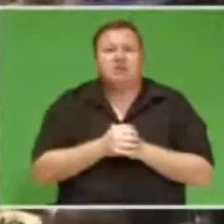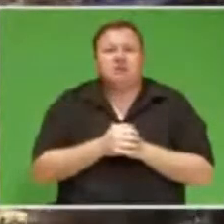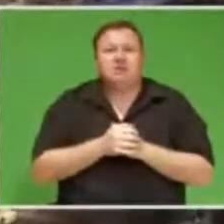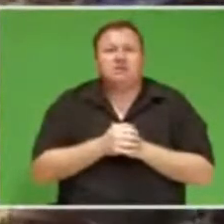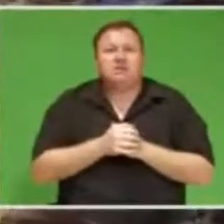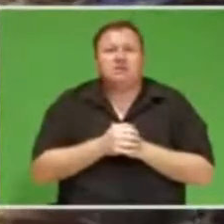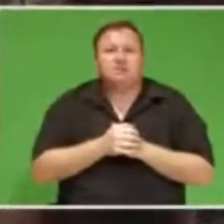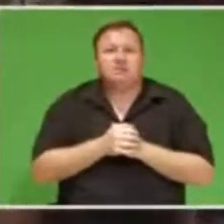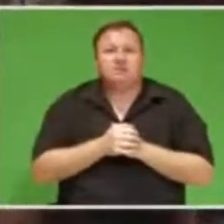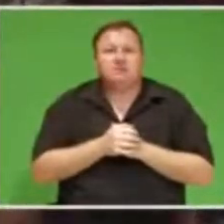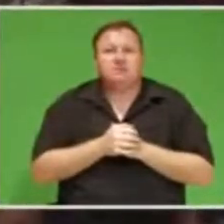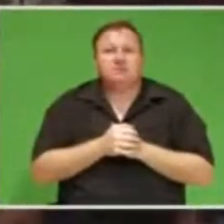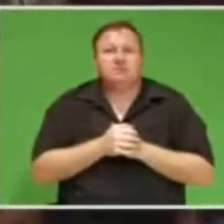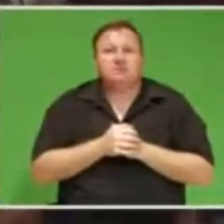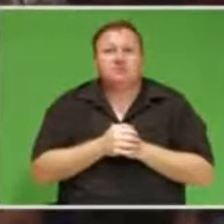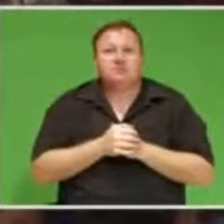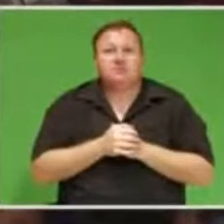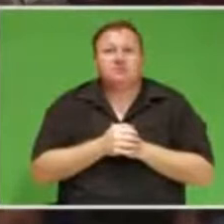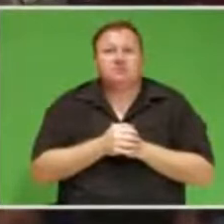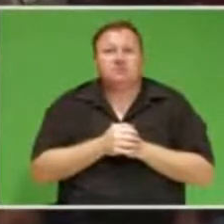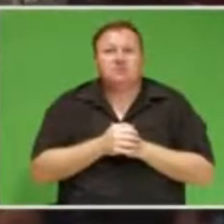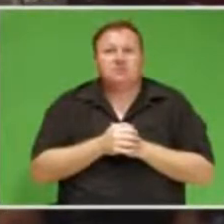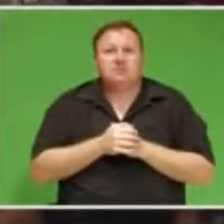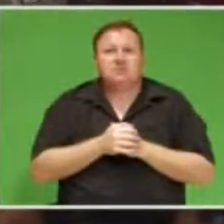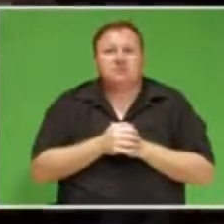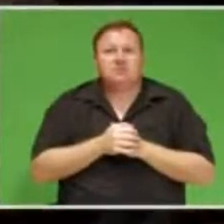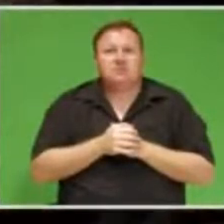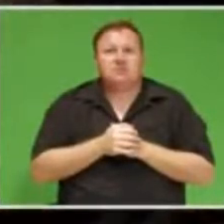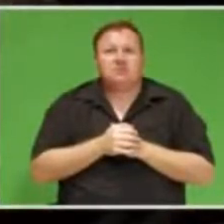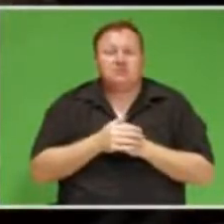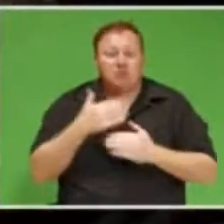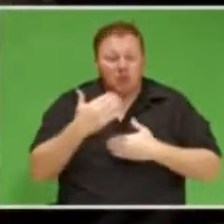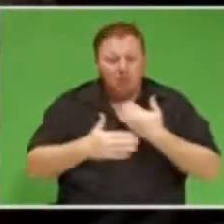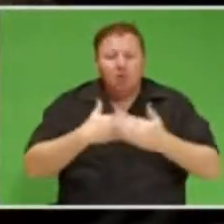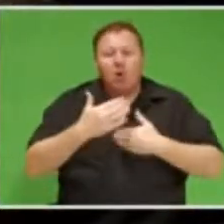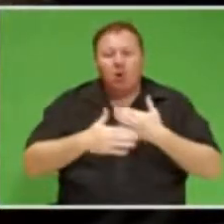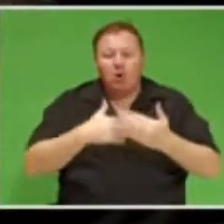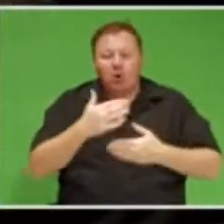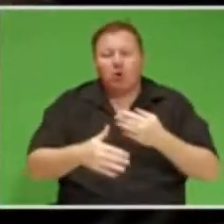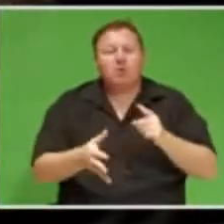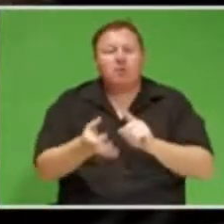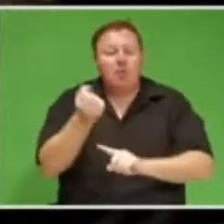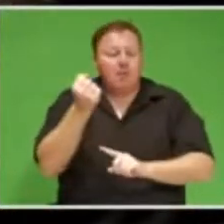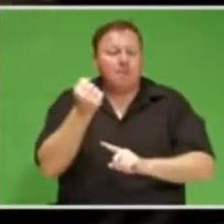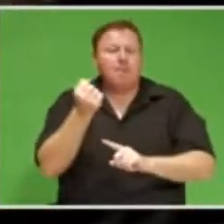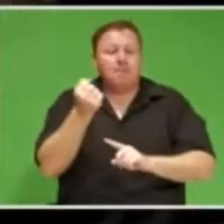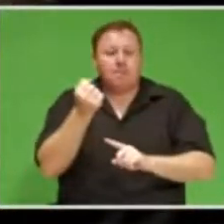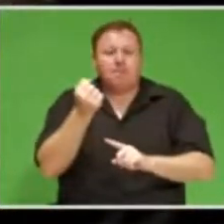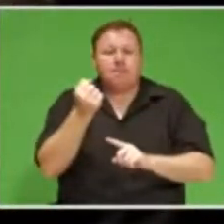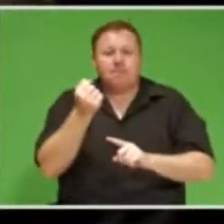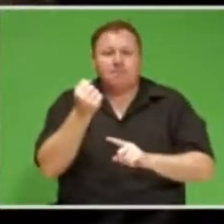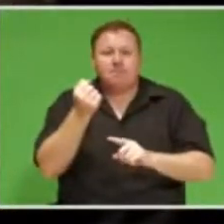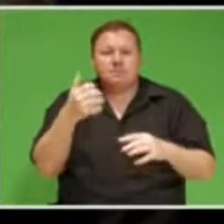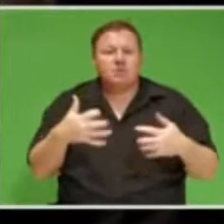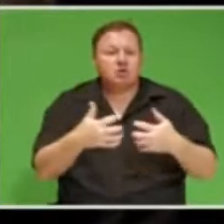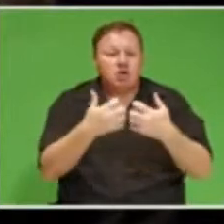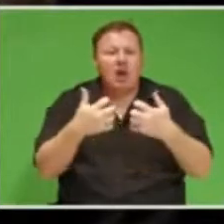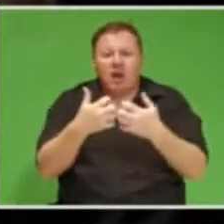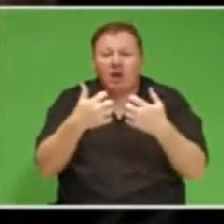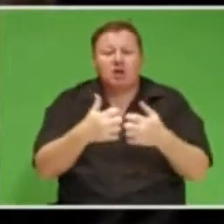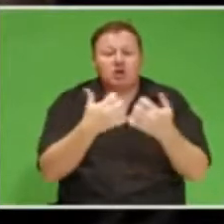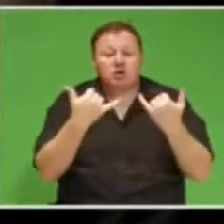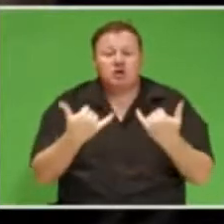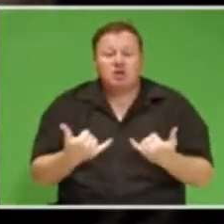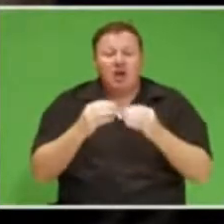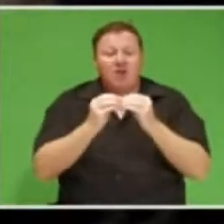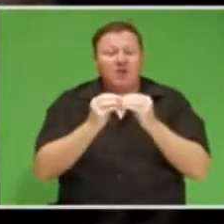Now, to achieve any progress in addressing the urgent challenges that we face, we